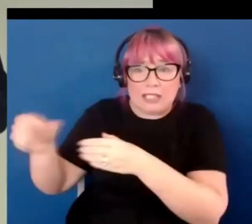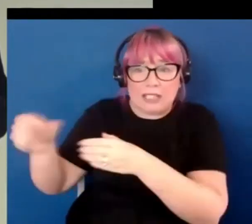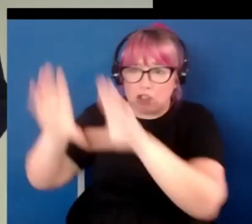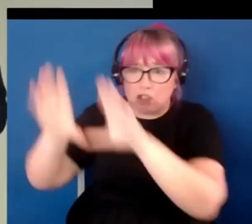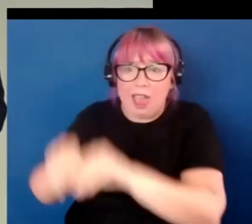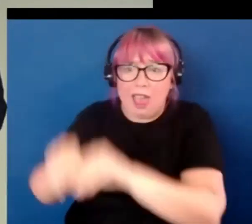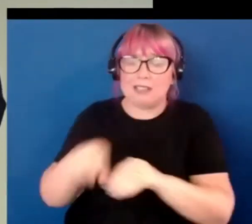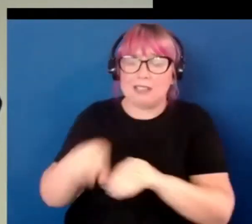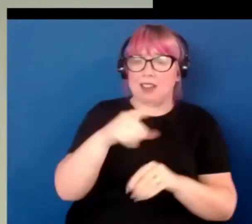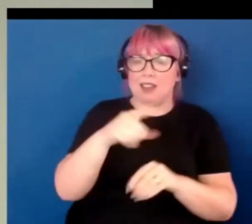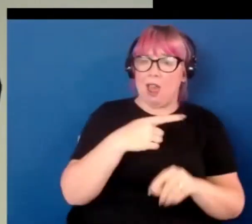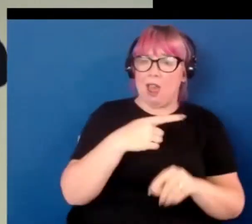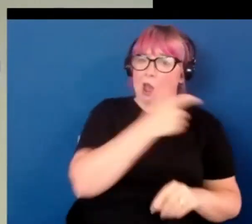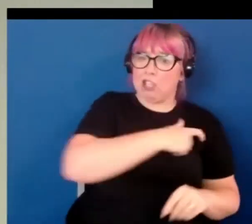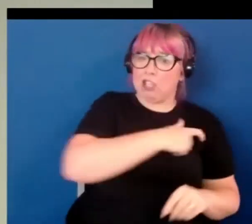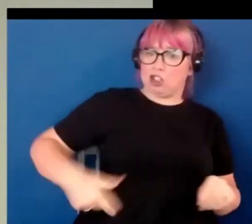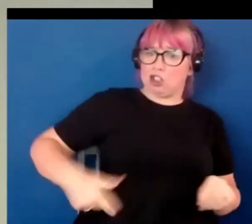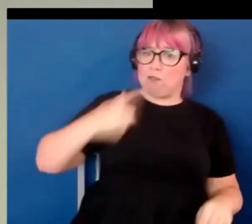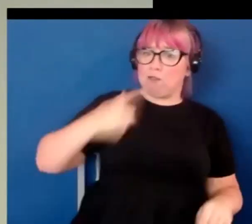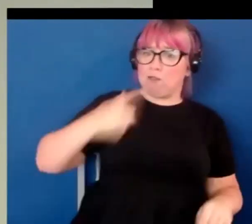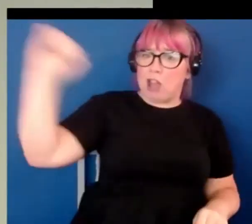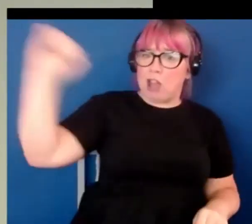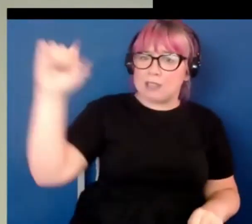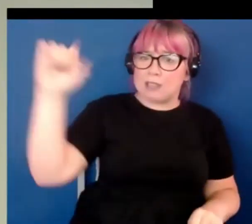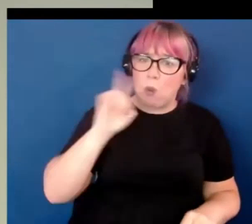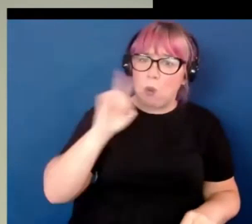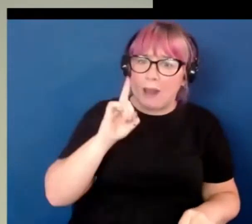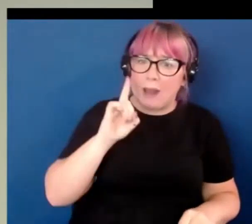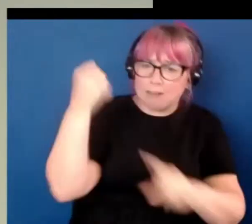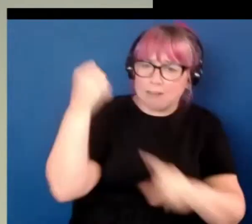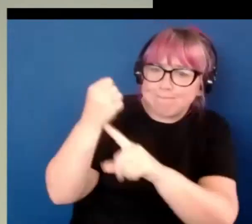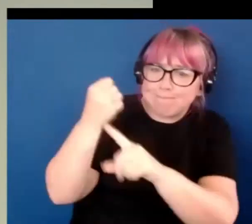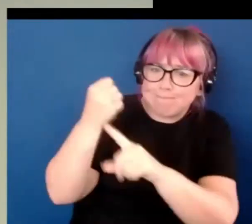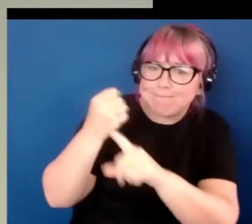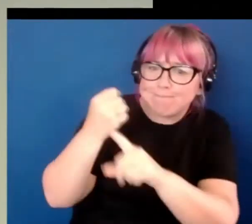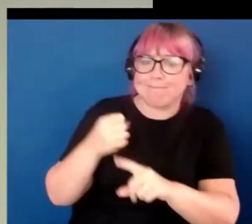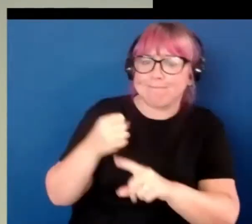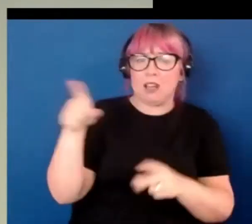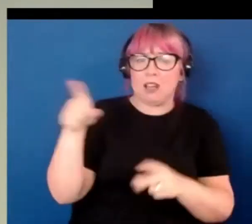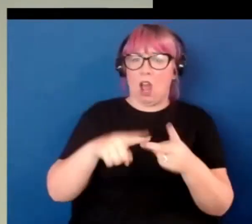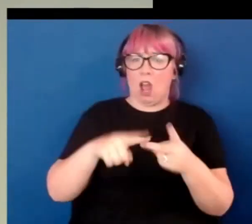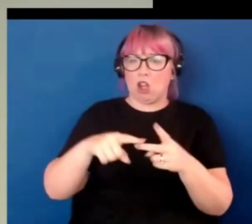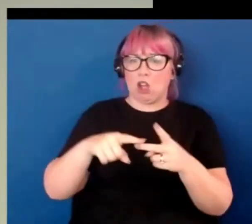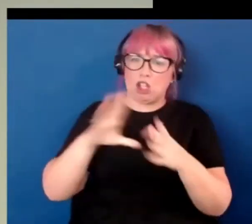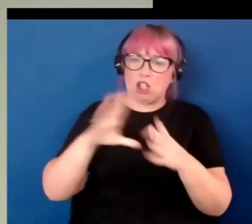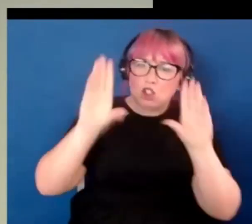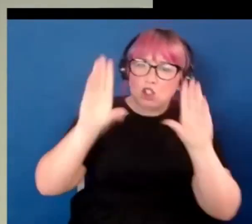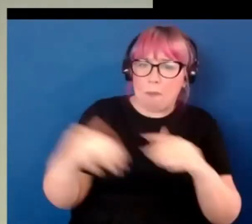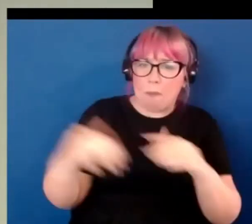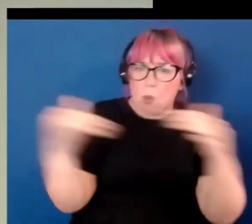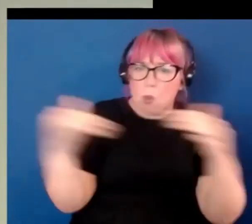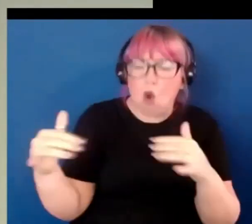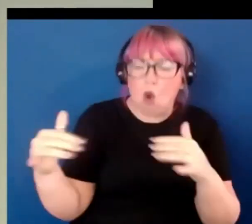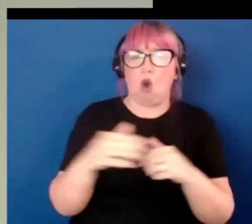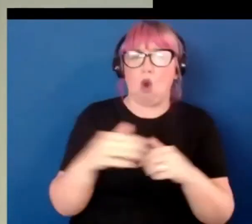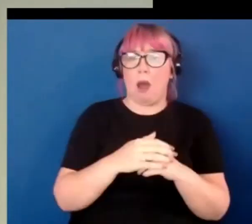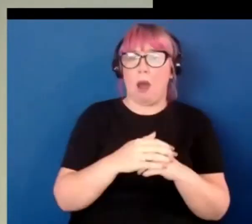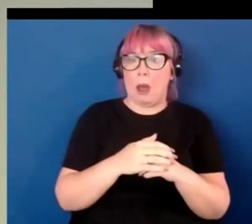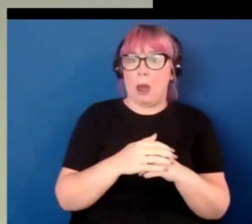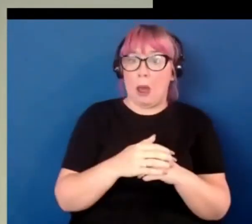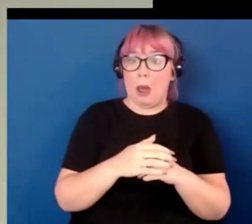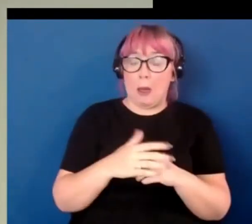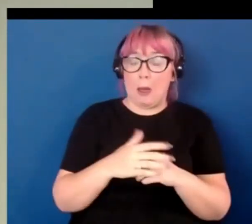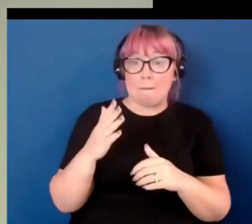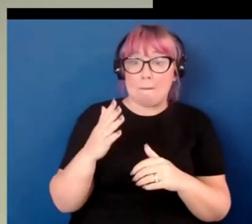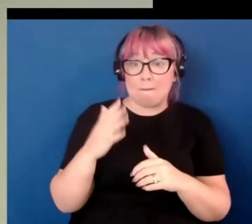those who came together to say ban the bomb, free Nelson Mandela, drop the debt, stop the war, Black Lives Matter.